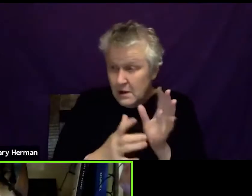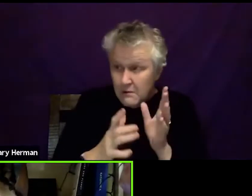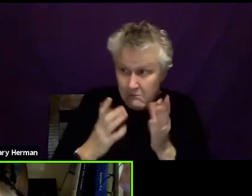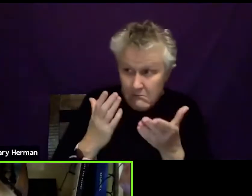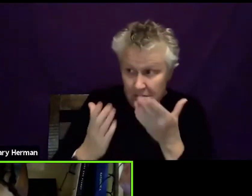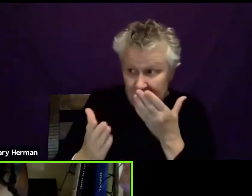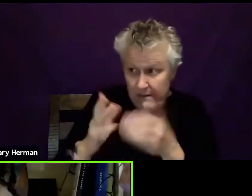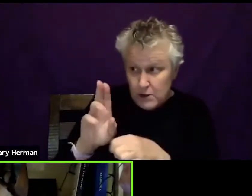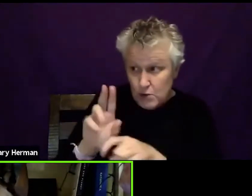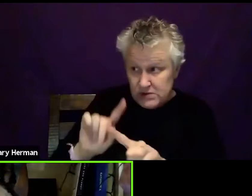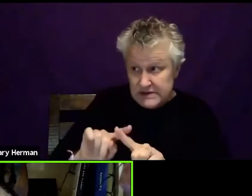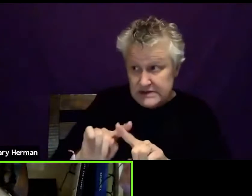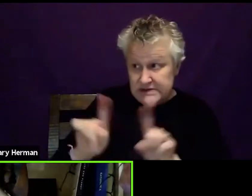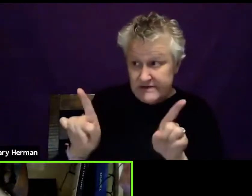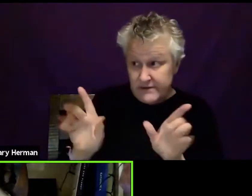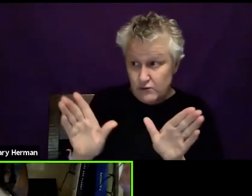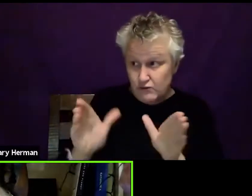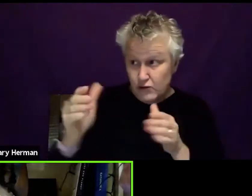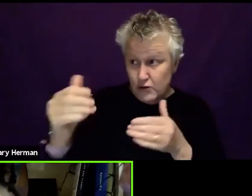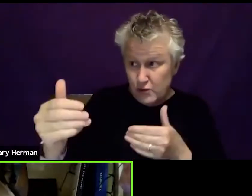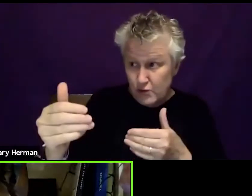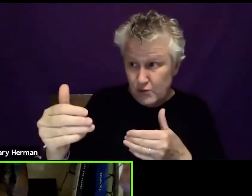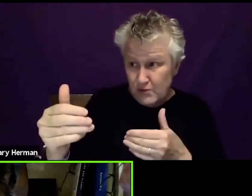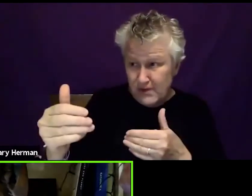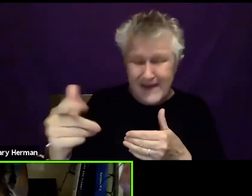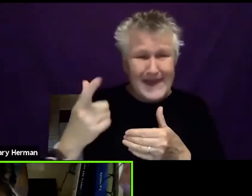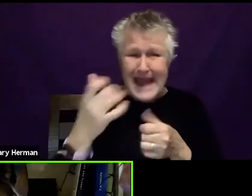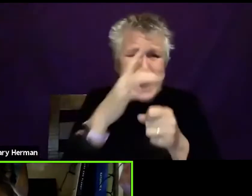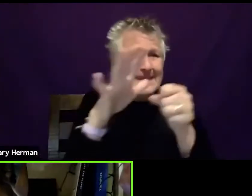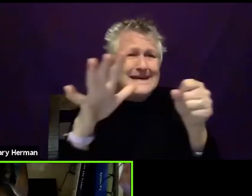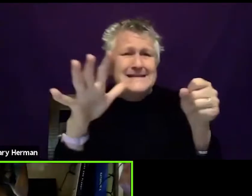entire Palace of Westminster to choose from.